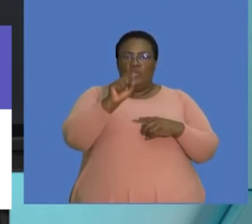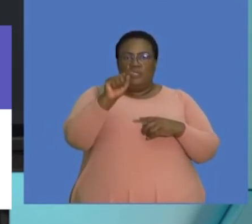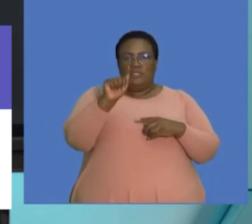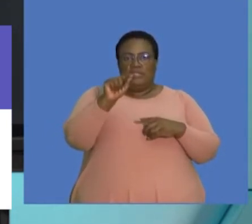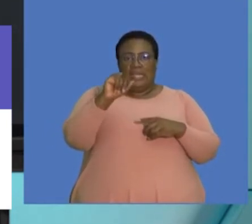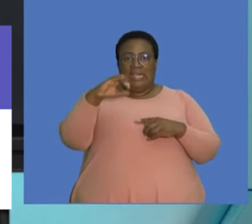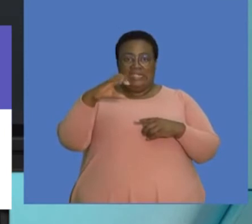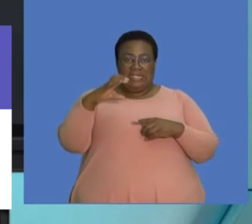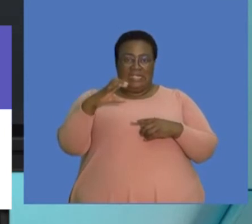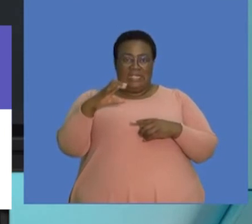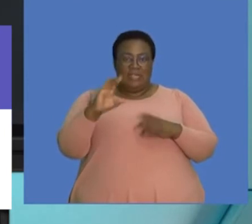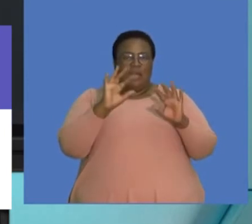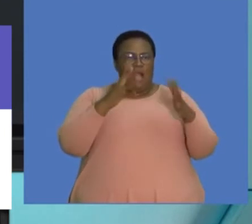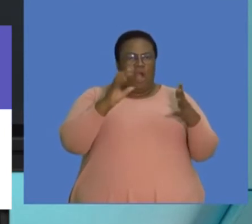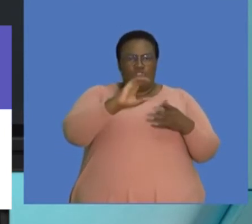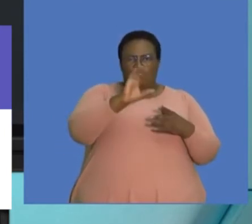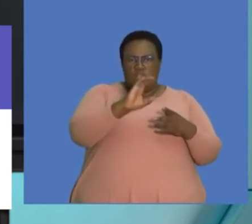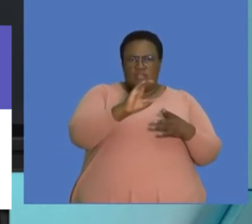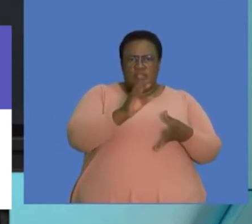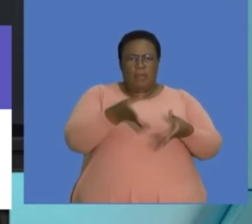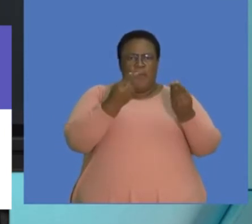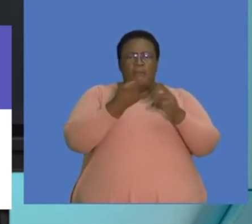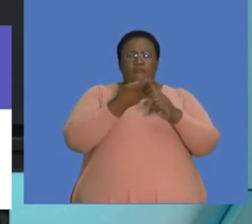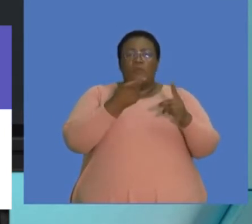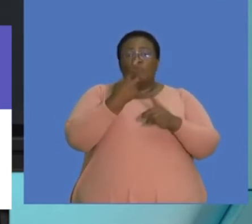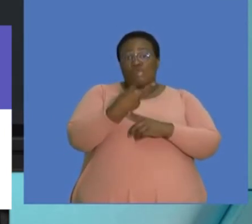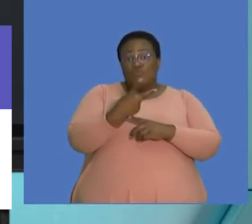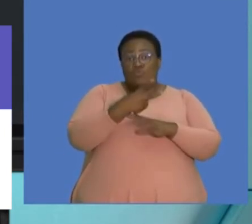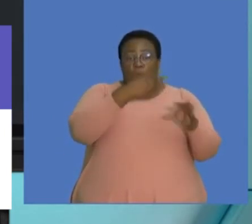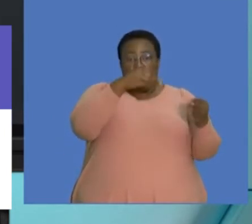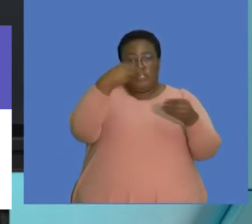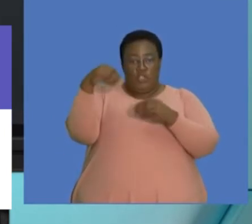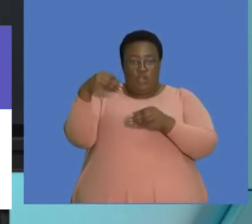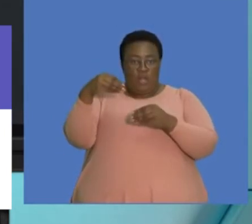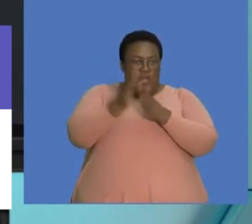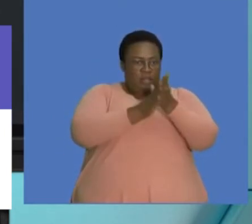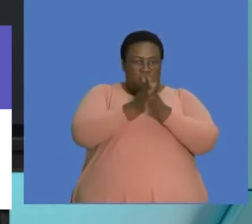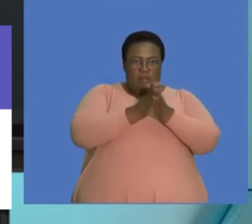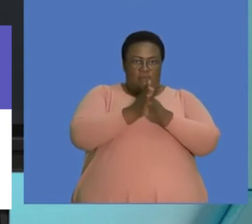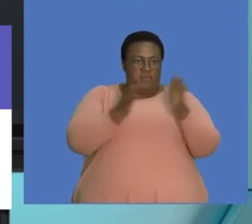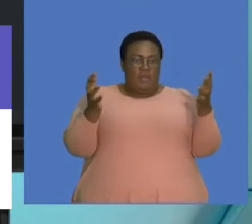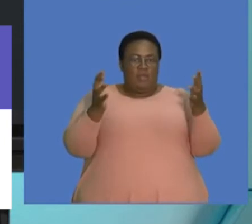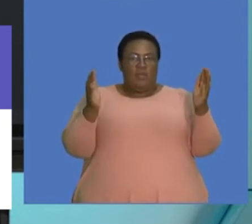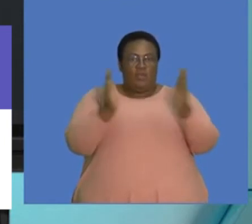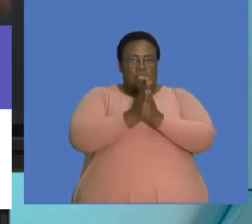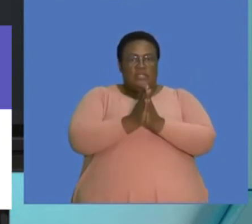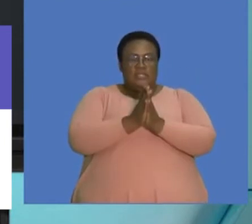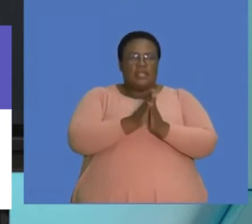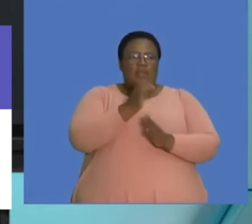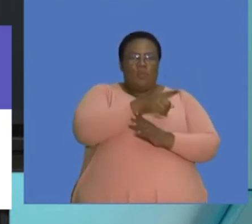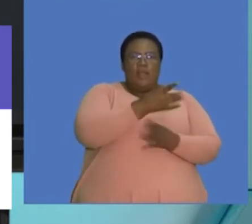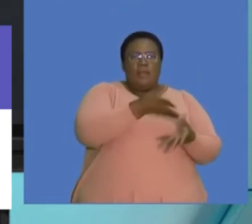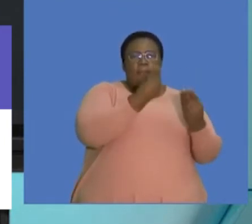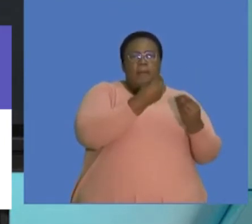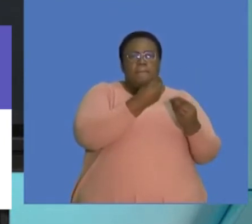is acquired in terms of two materials coming into contact with each other. As a result of that, one acquires,